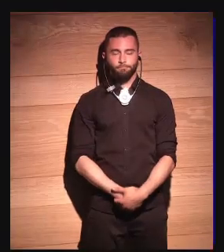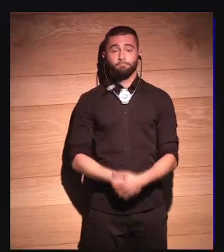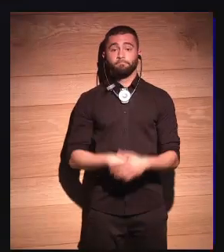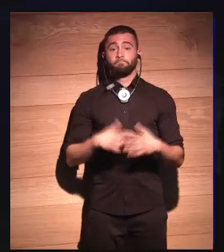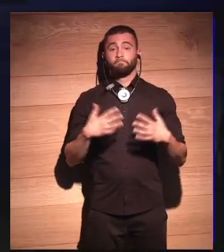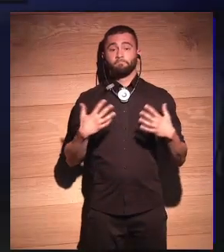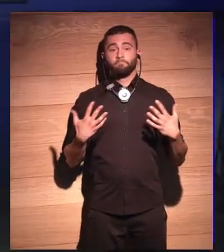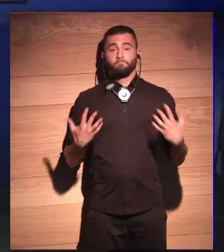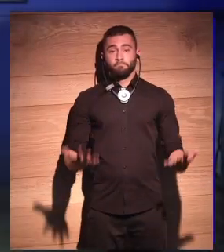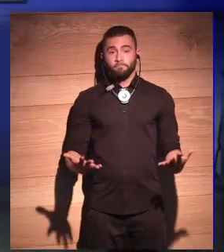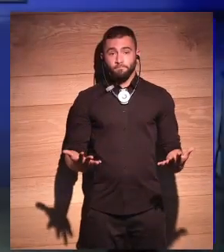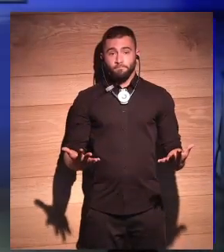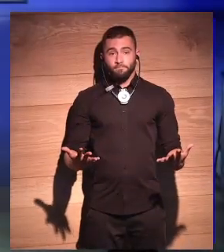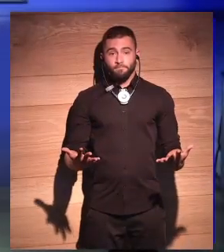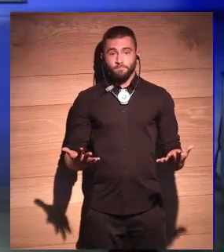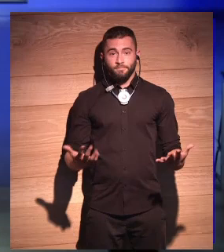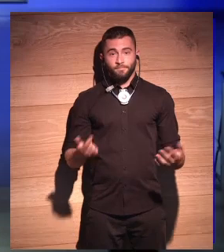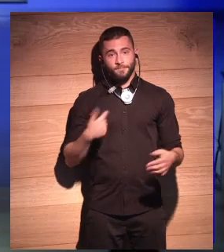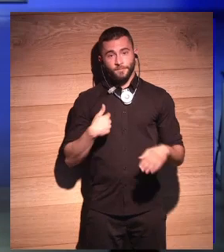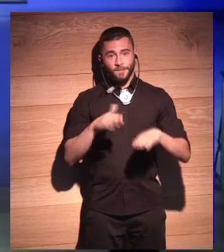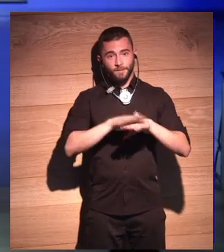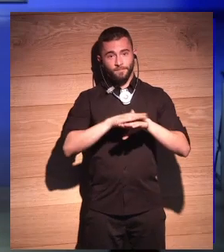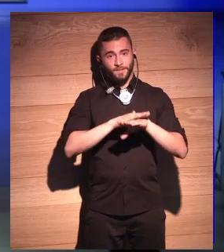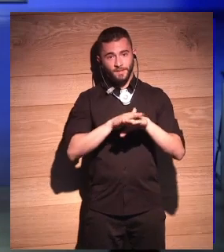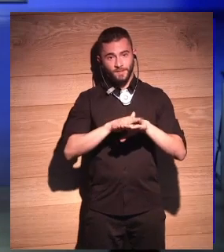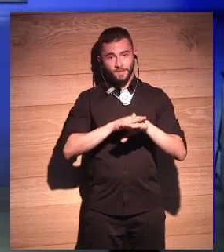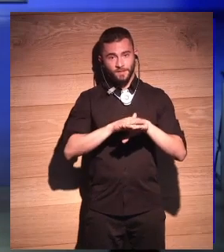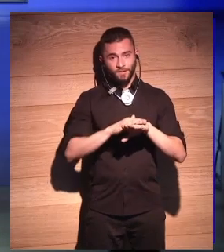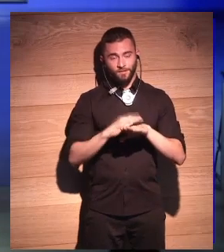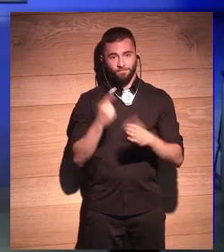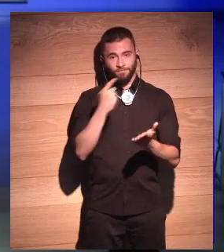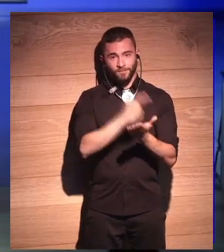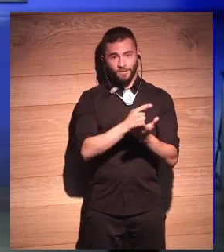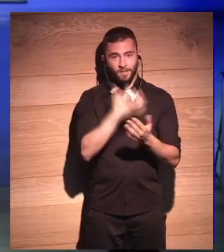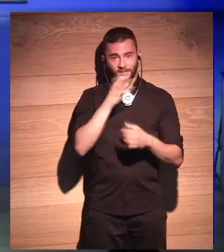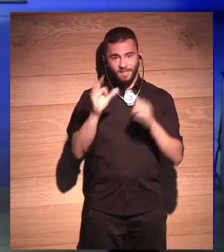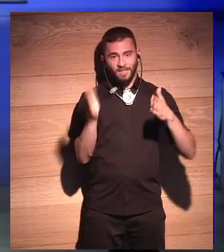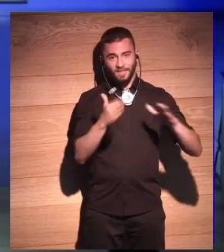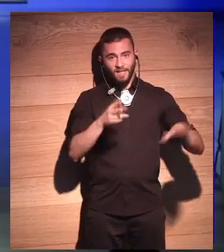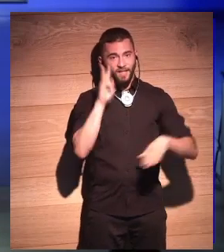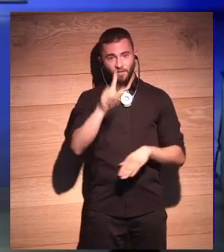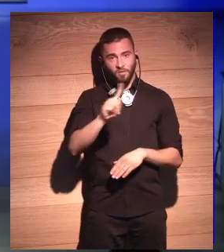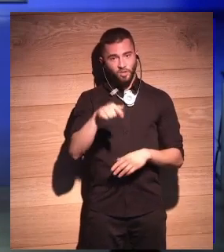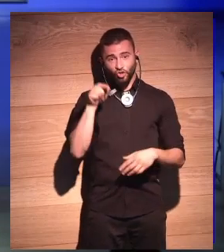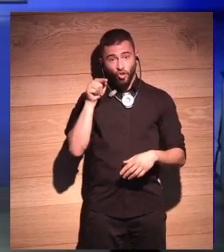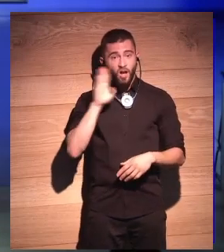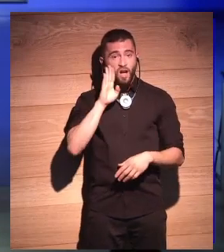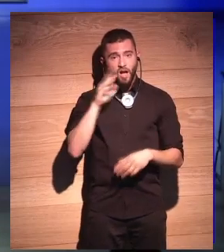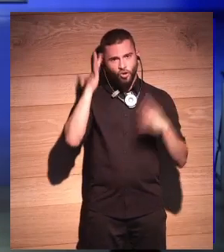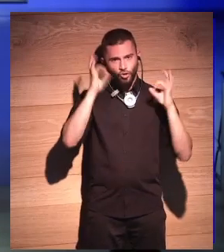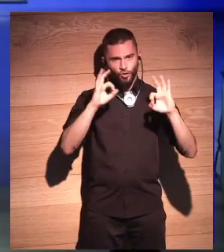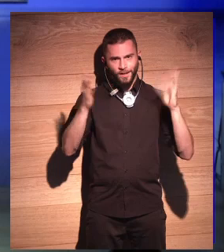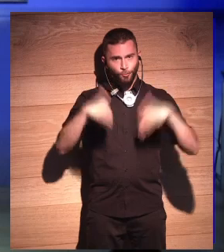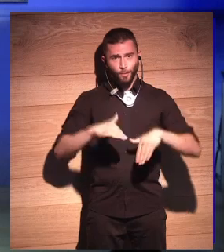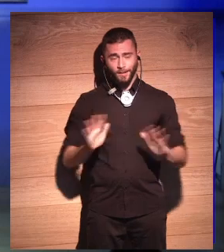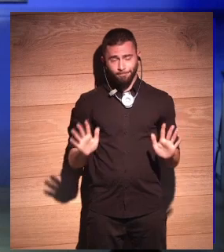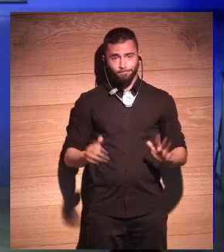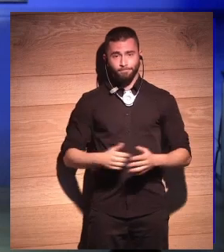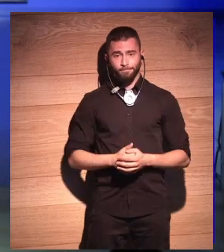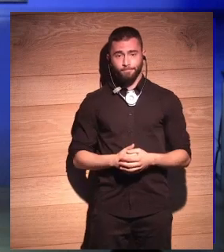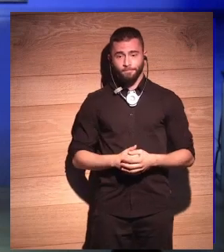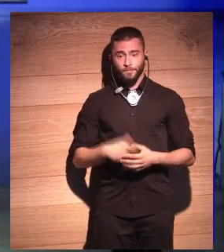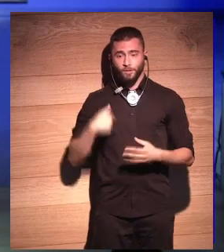So I should again apologize if you haven't seen the TV show. It makes no sense at all. And everything shown in that video is legal in California, so it's